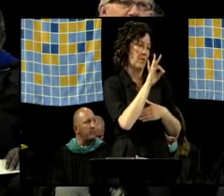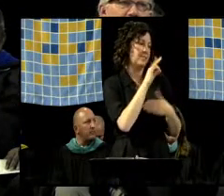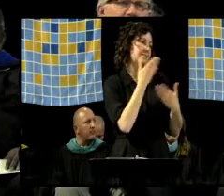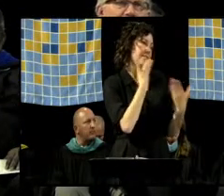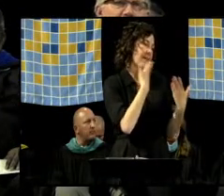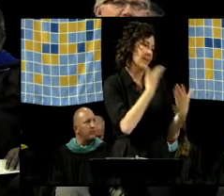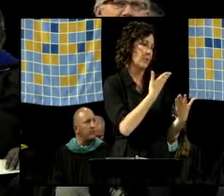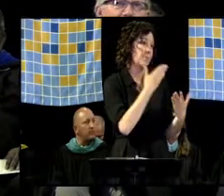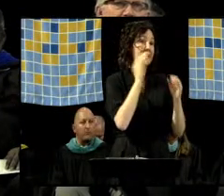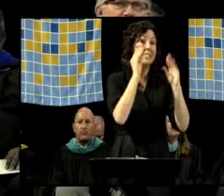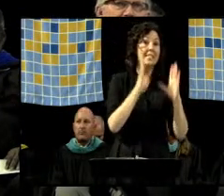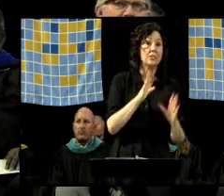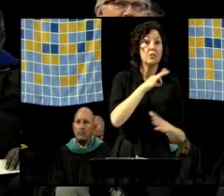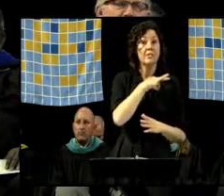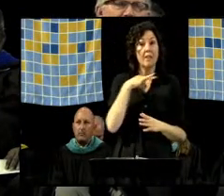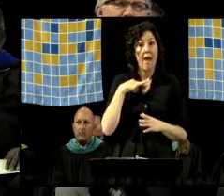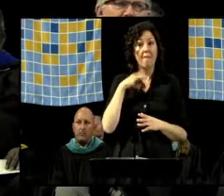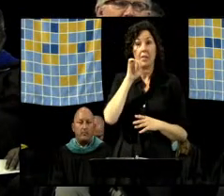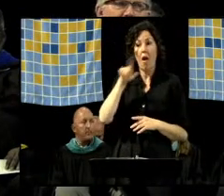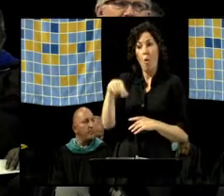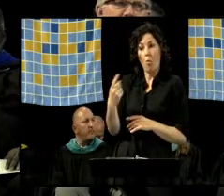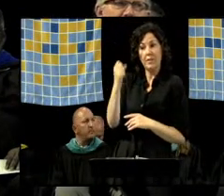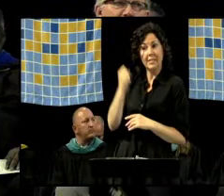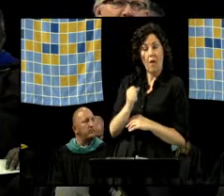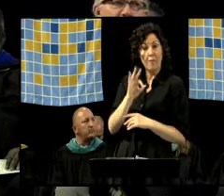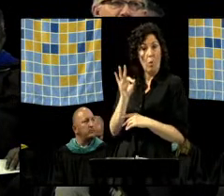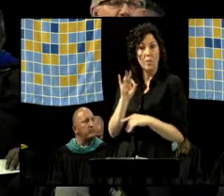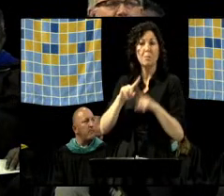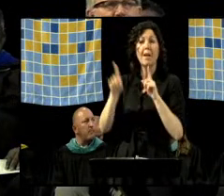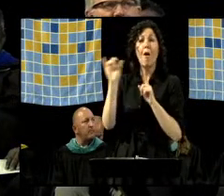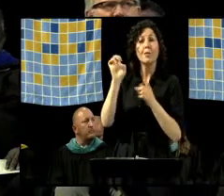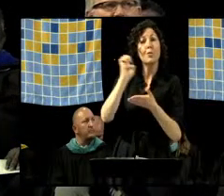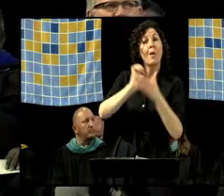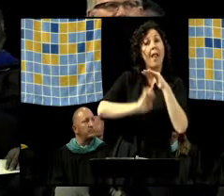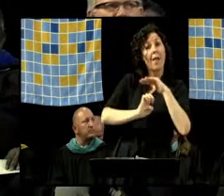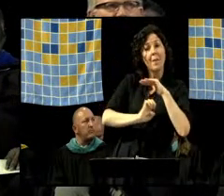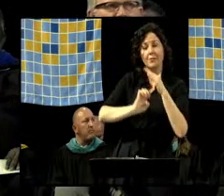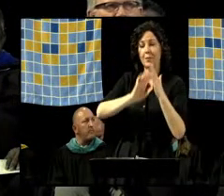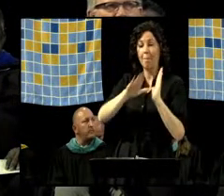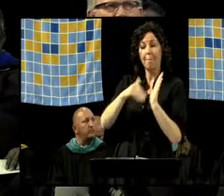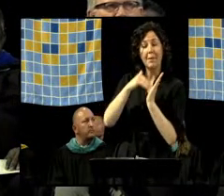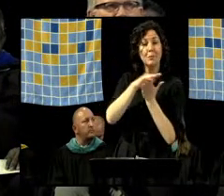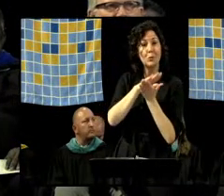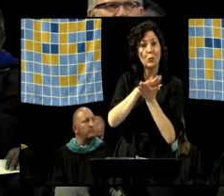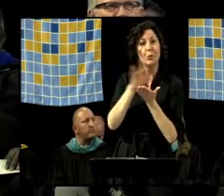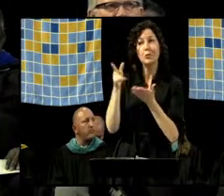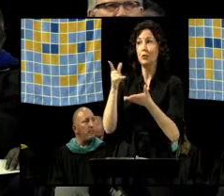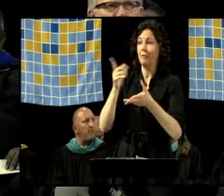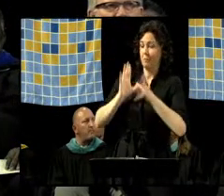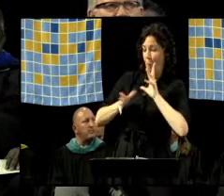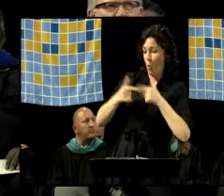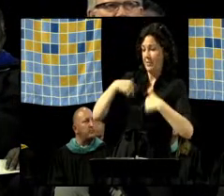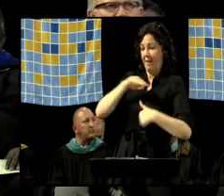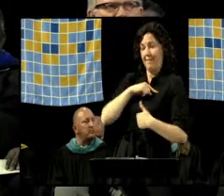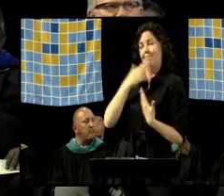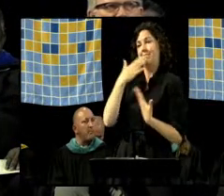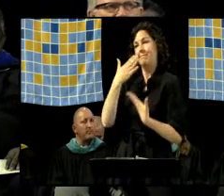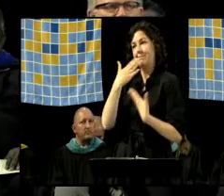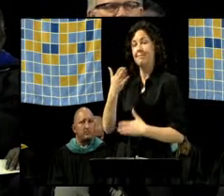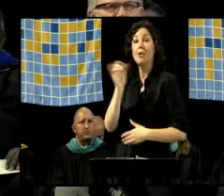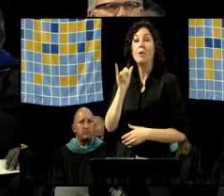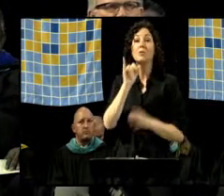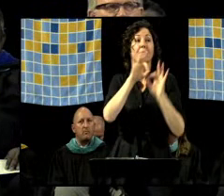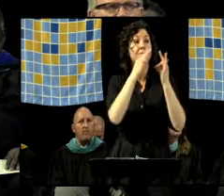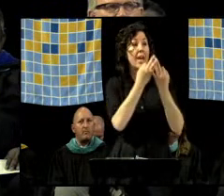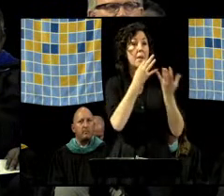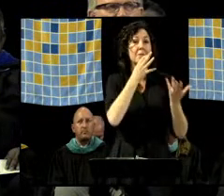teachers and staff from not only South Florence, but our elementary and middle schools that have molded us into the students we are today, and our parents and families for